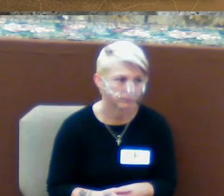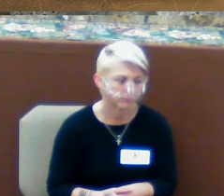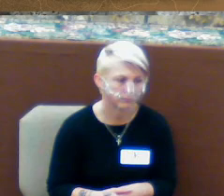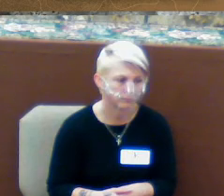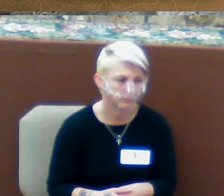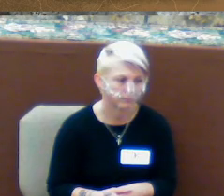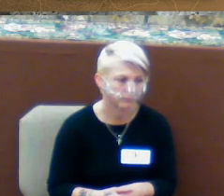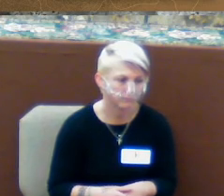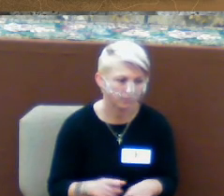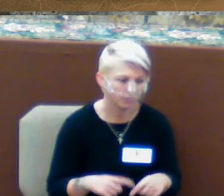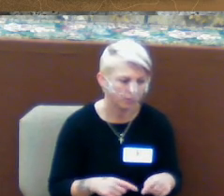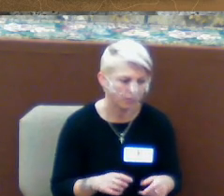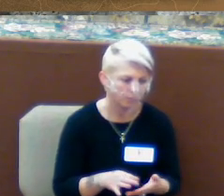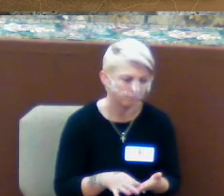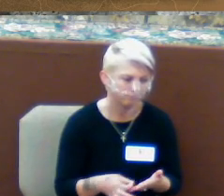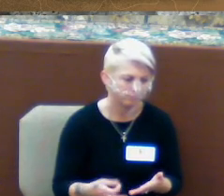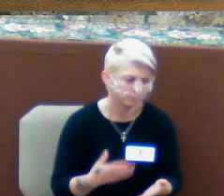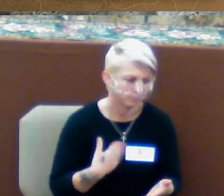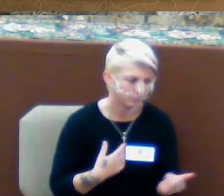Peel mine.